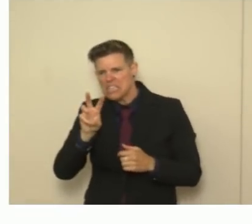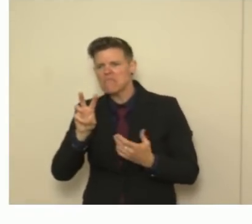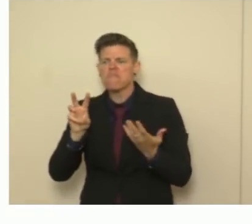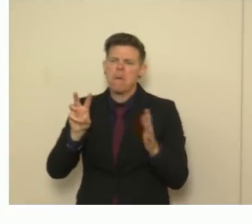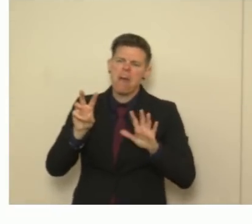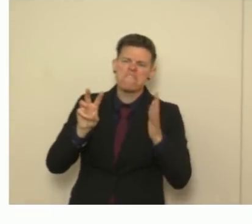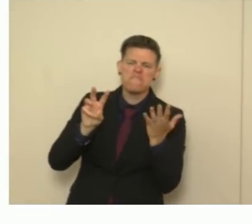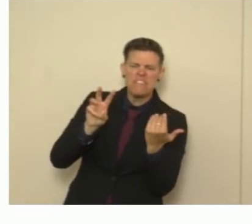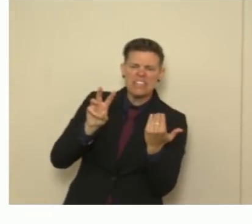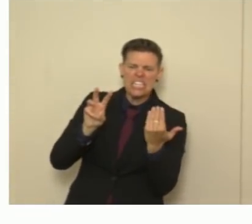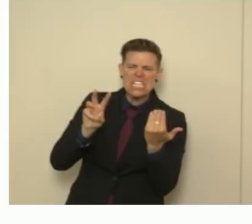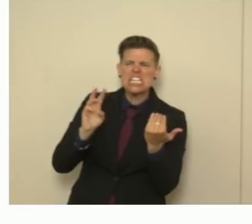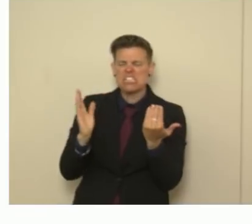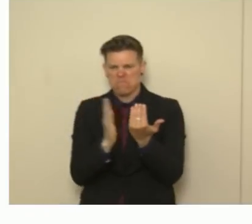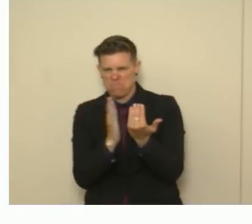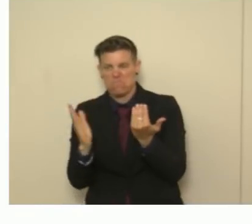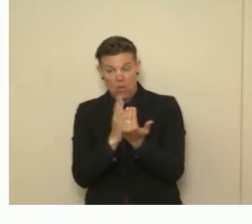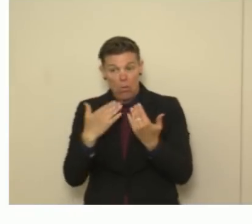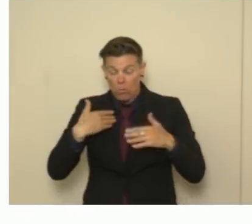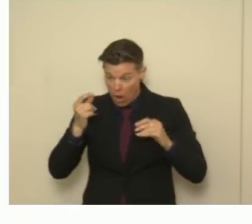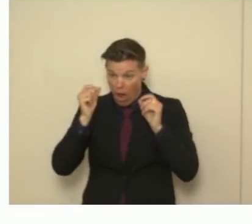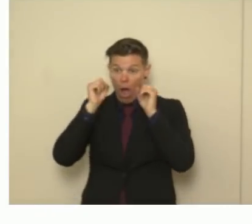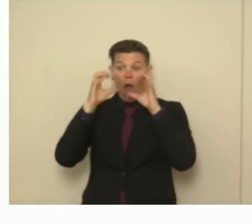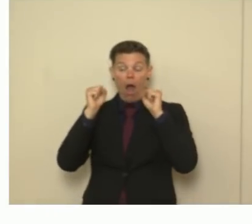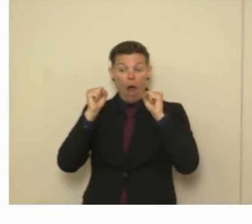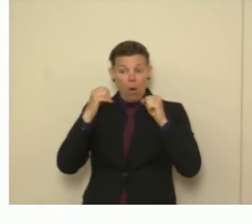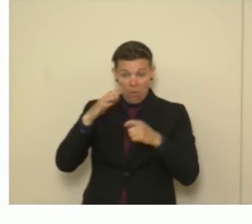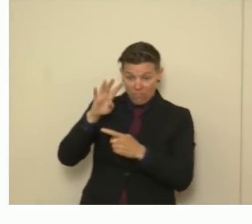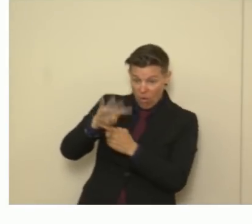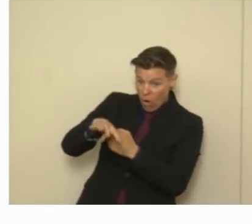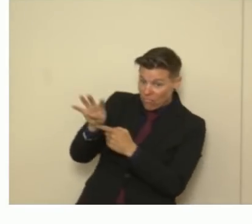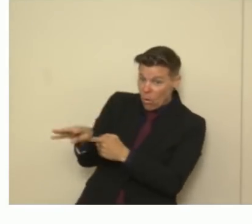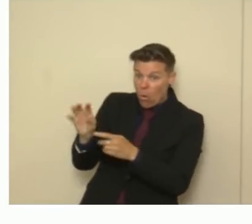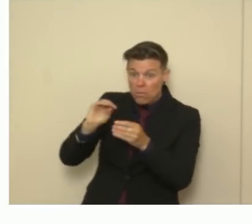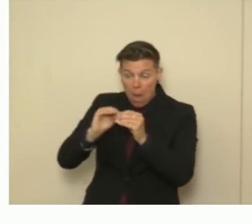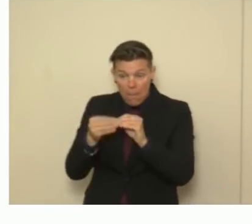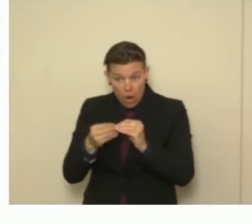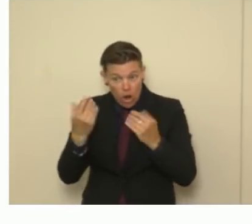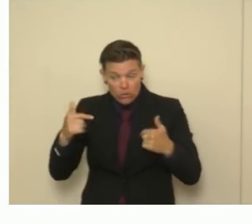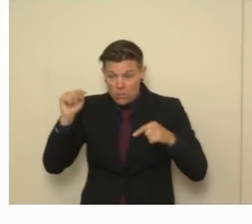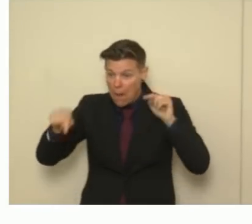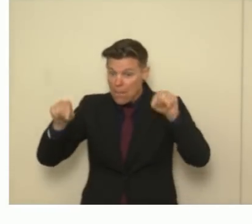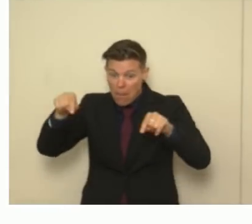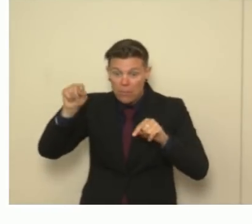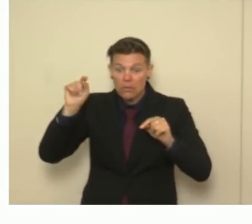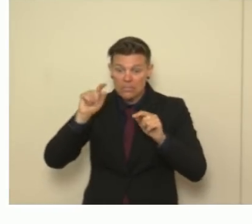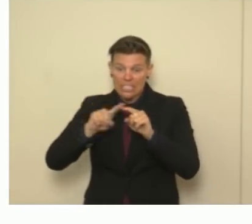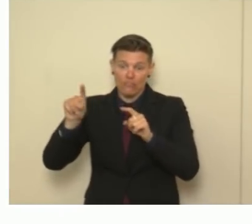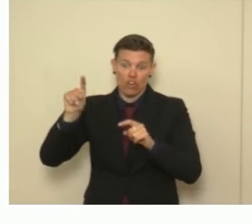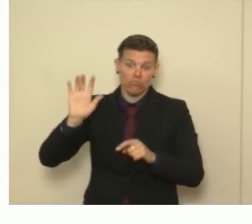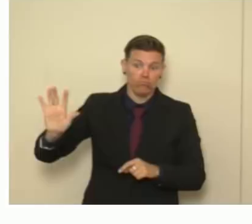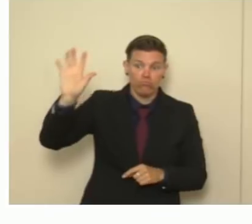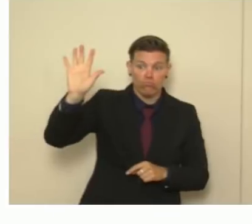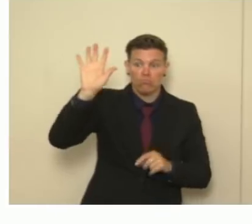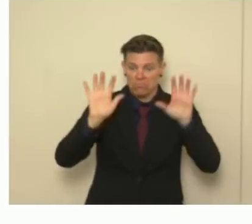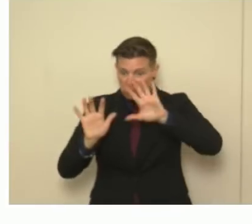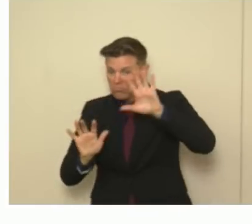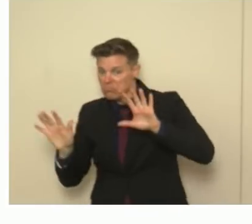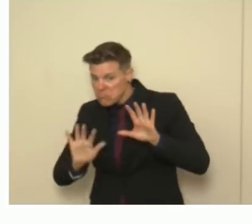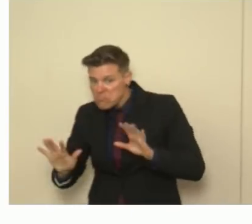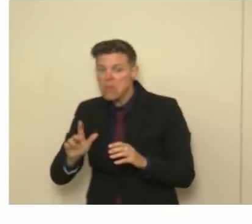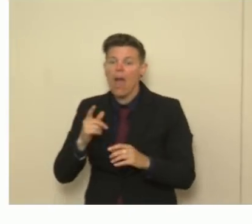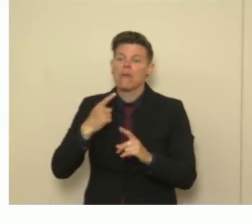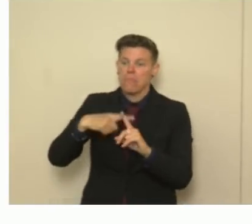are very surprised to see 44. And those other areas where we had positives in the workplace were